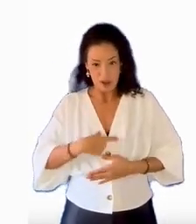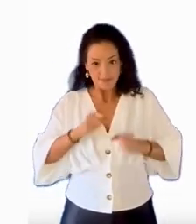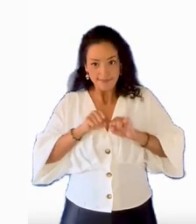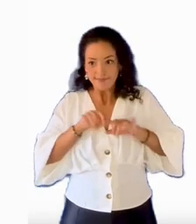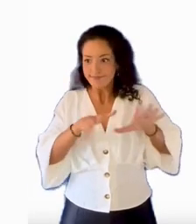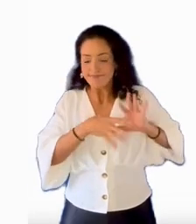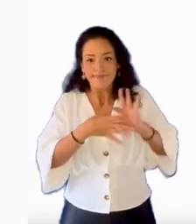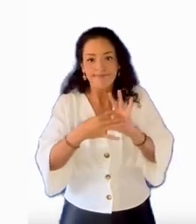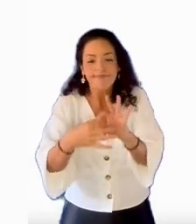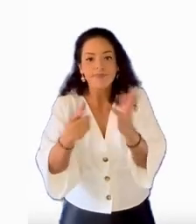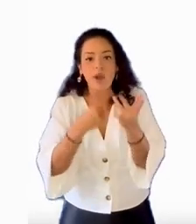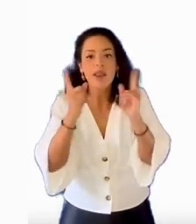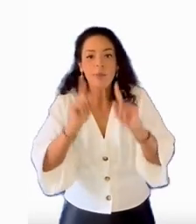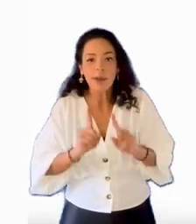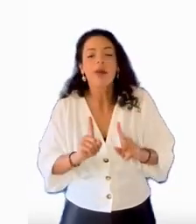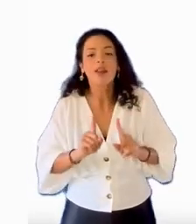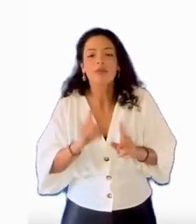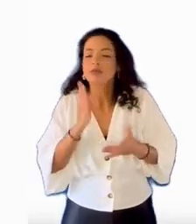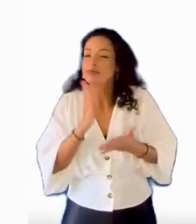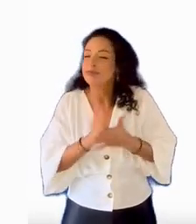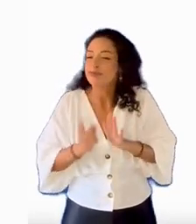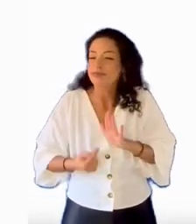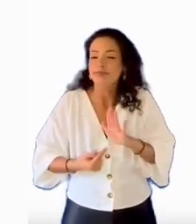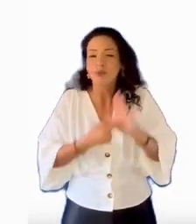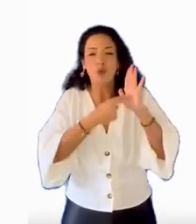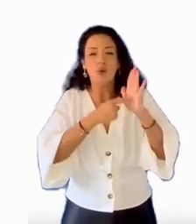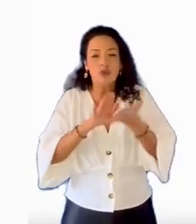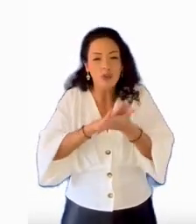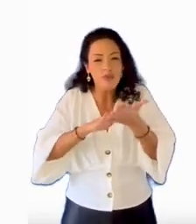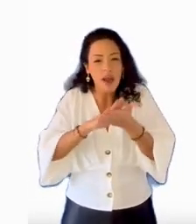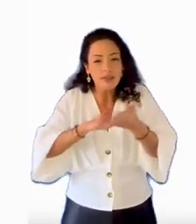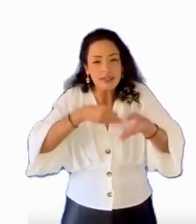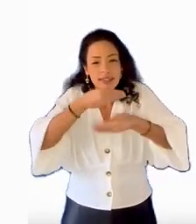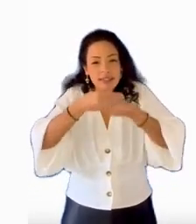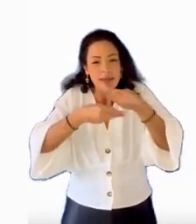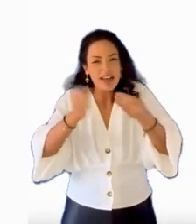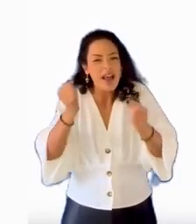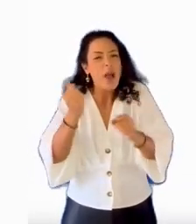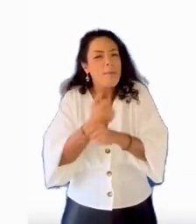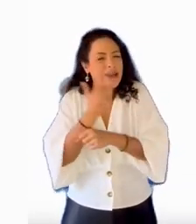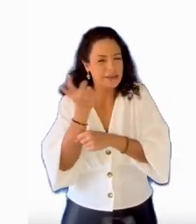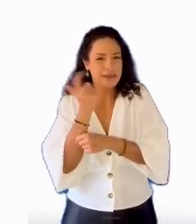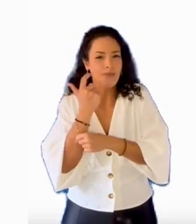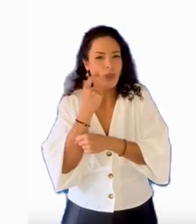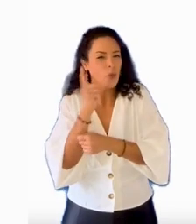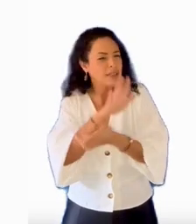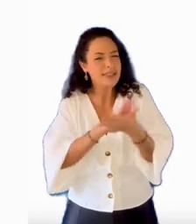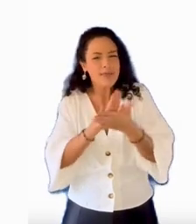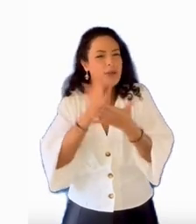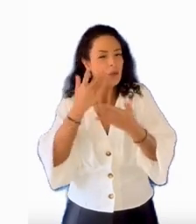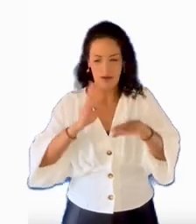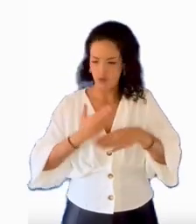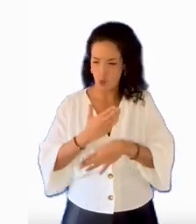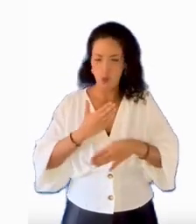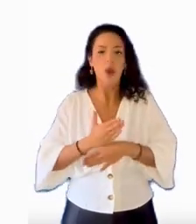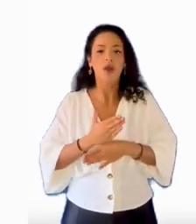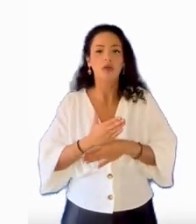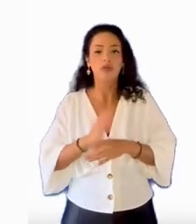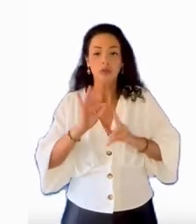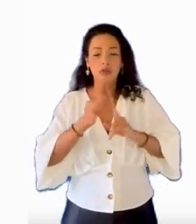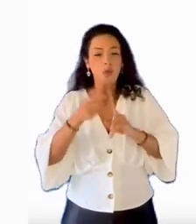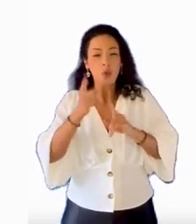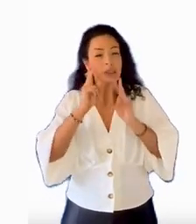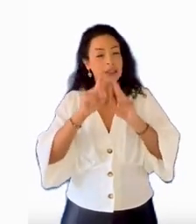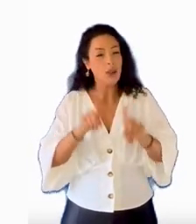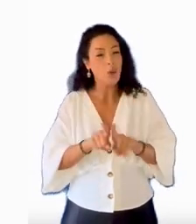others, it is also necessary to define, explain and simplify what this means in practice, and perhaps more specifically what it looks